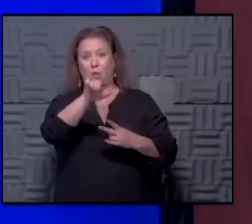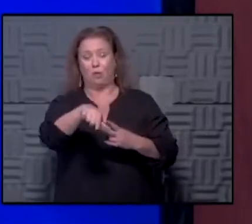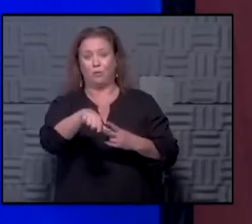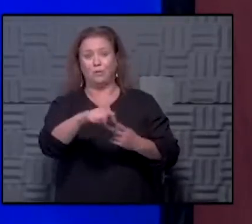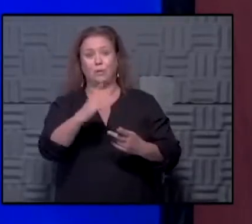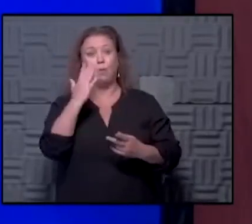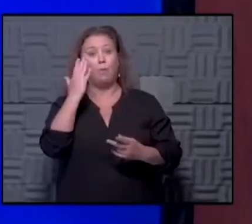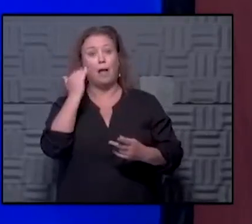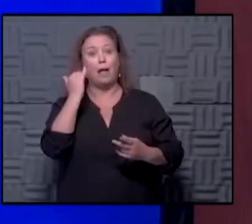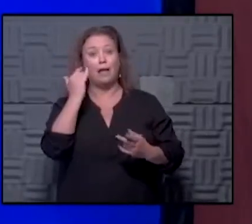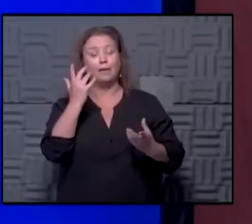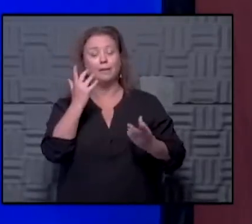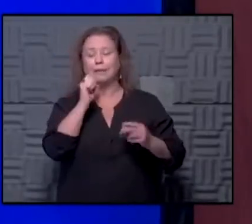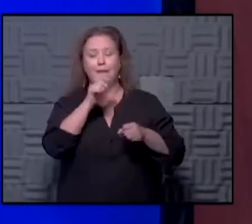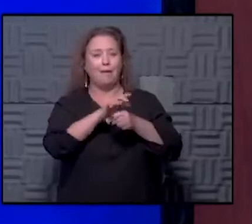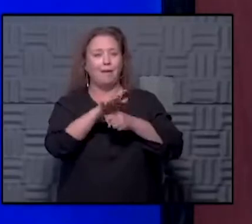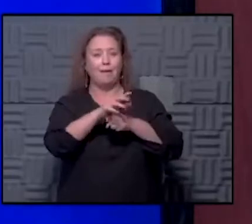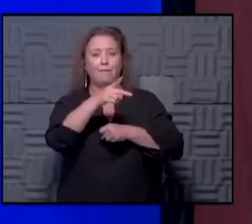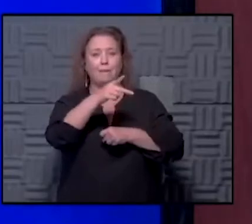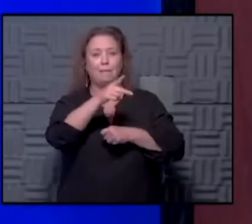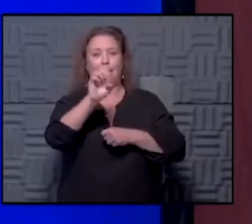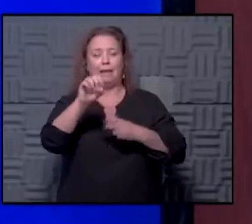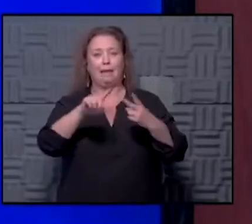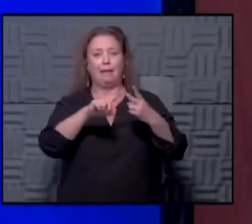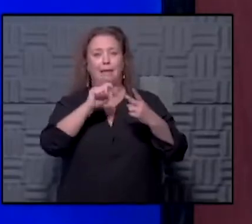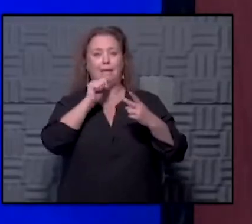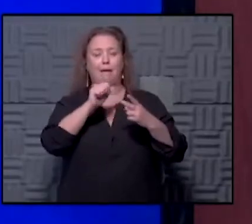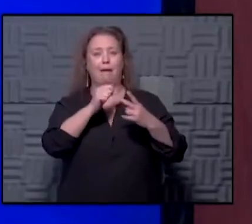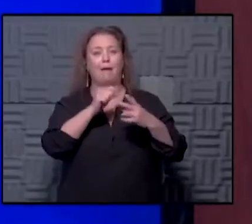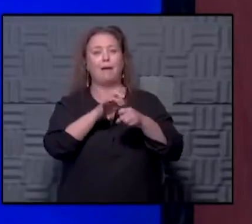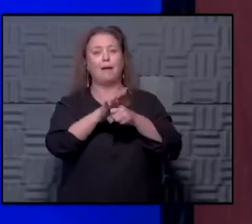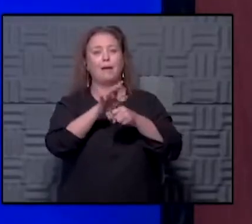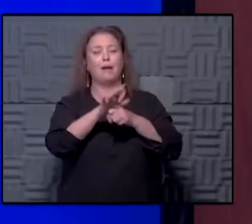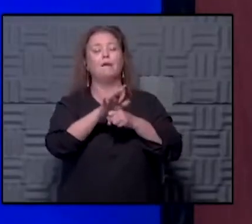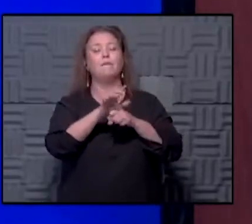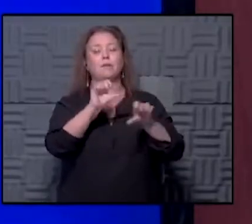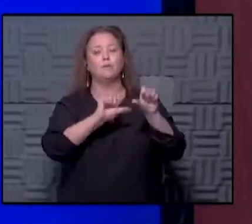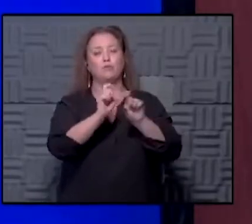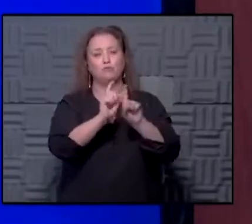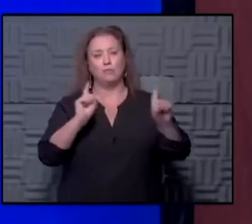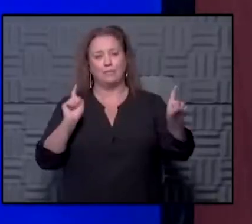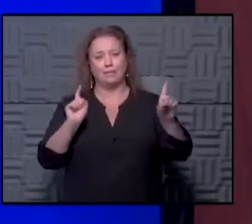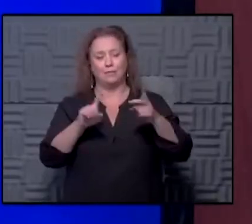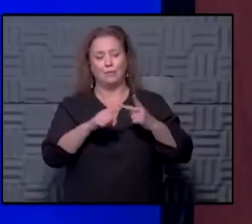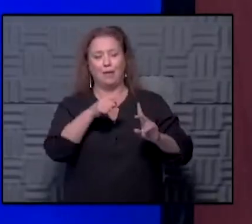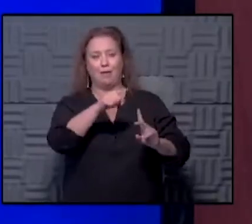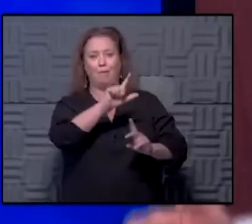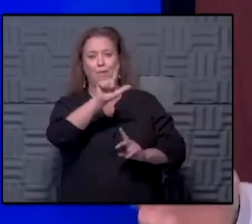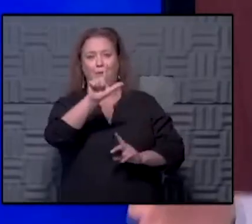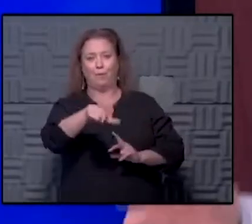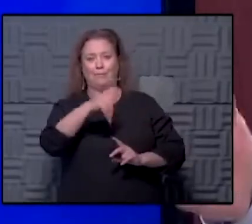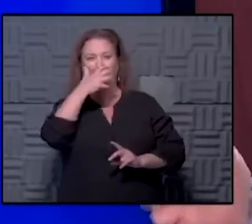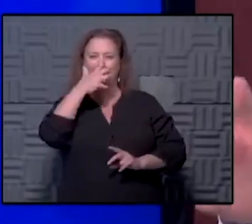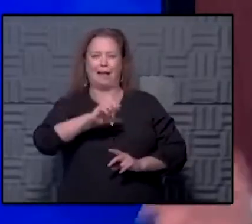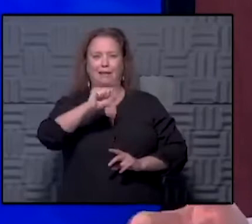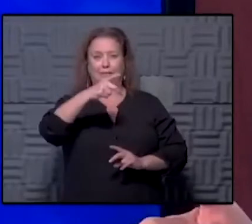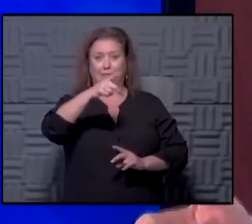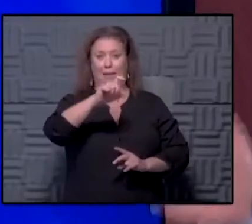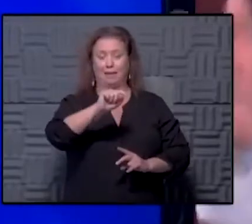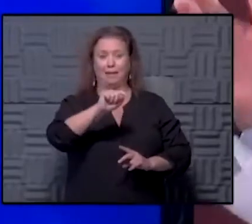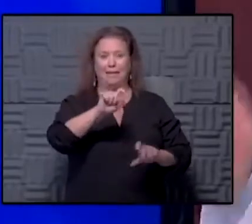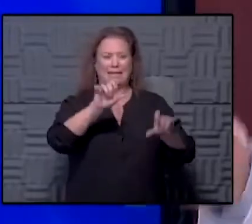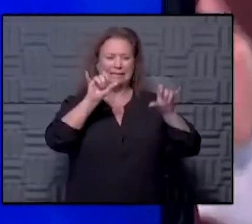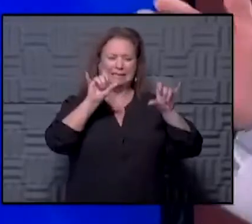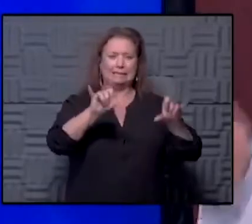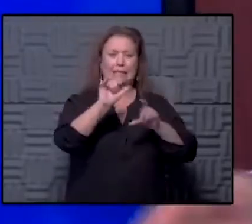Not enough PPE, not enough social distancing. And so now there are hot spots. And I think, the story is the same one.